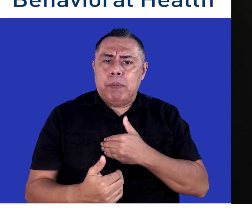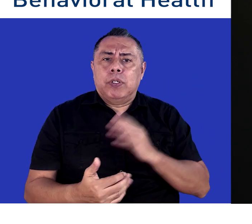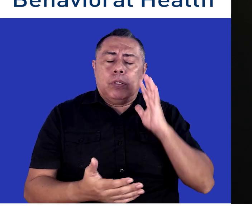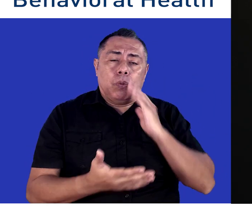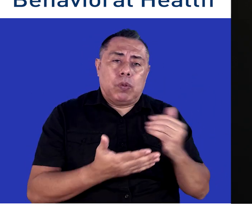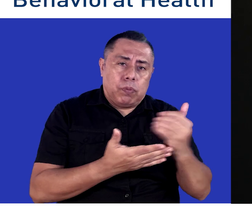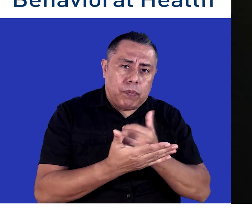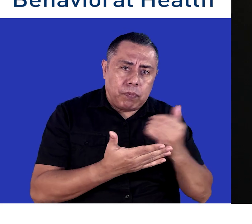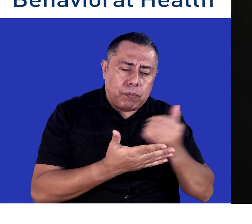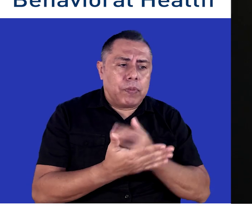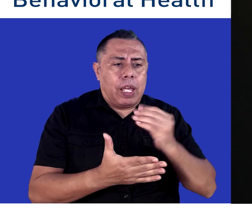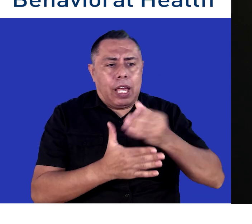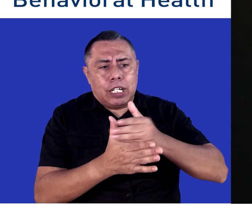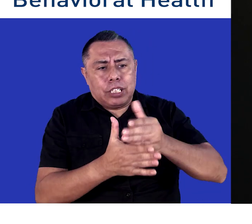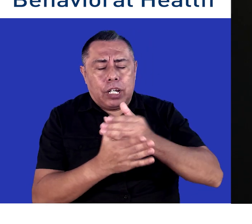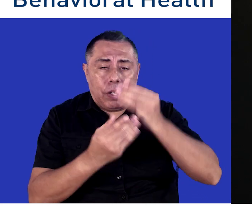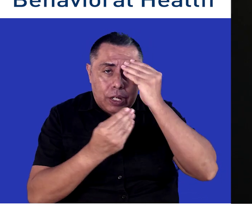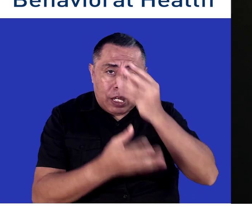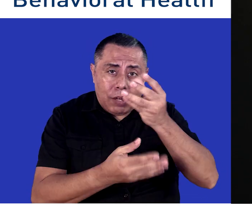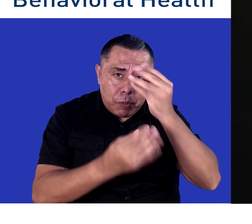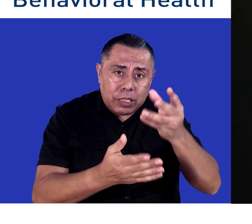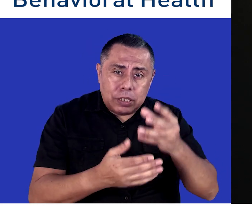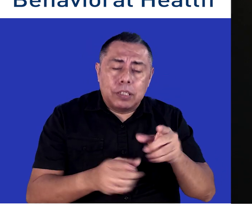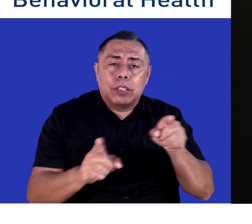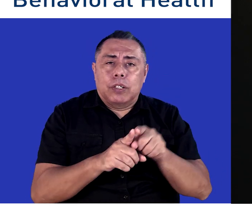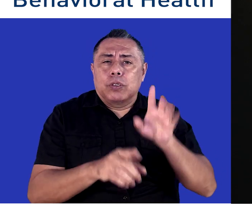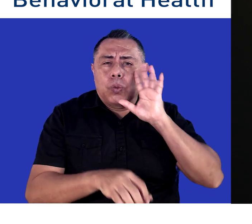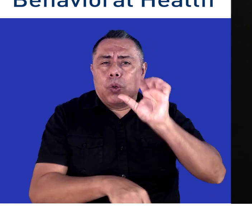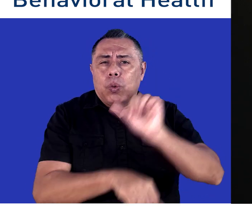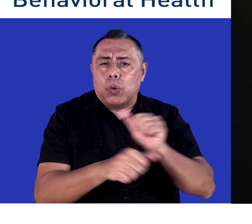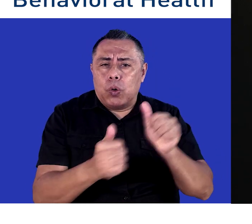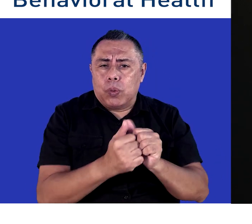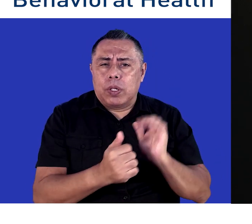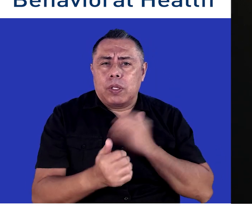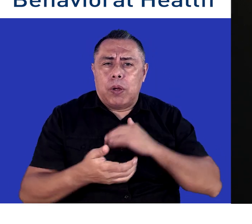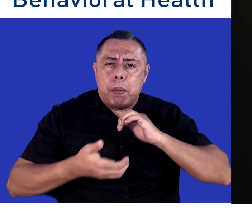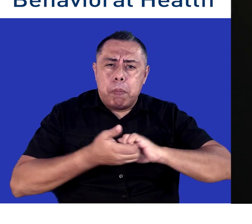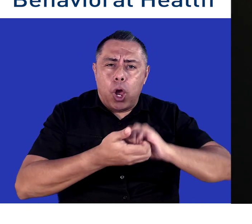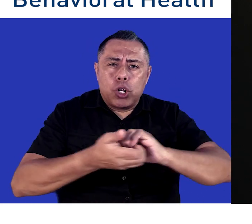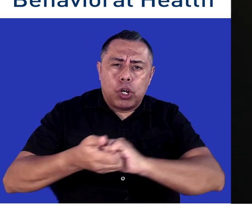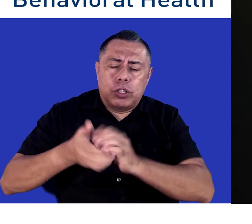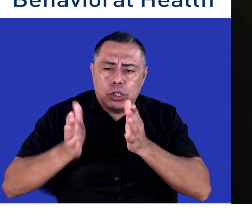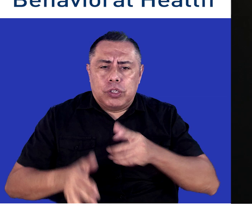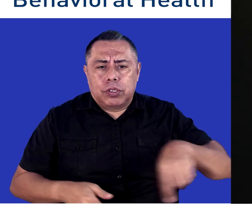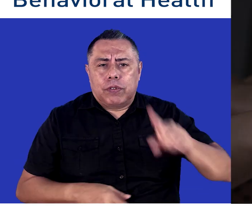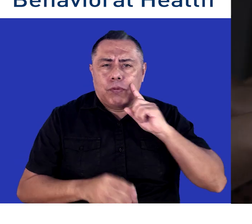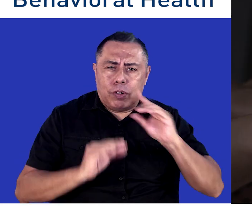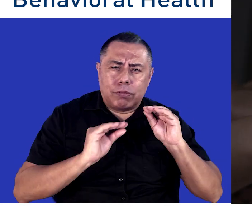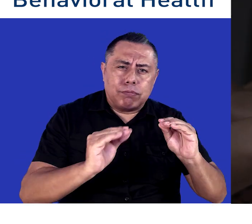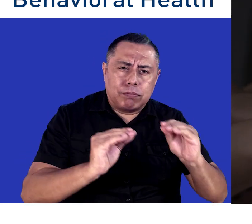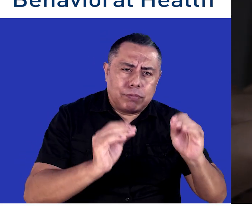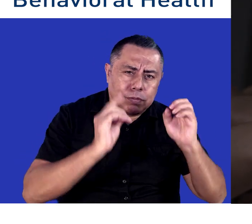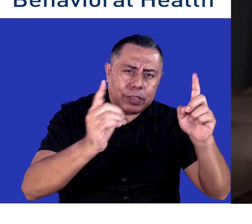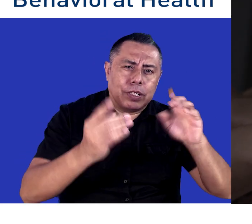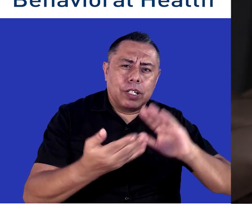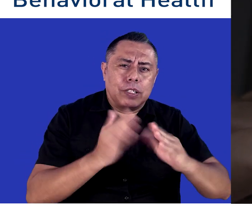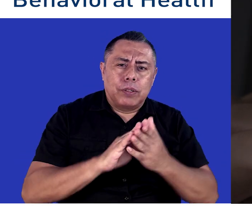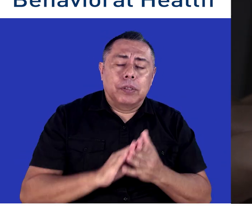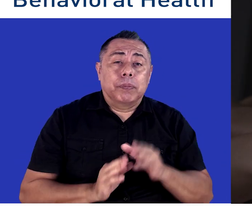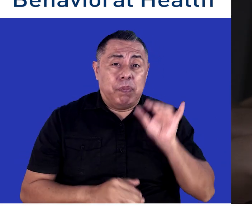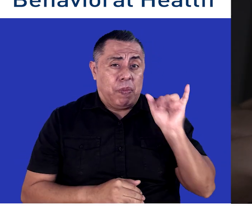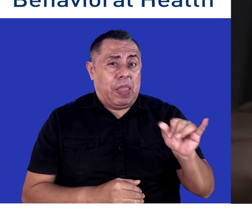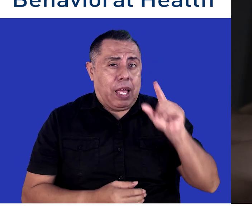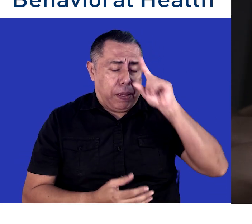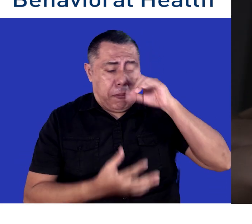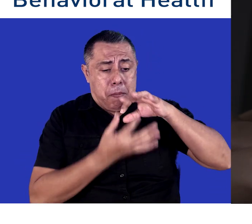members, creating, collecting, and distributing informational materials, and working with plan partners to educate the community.